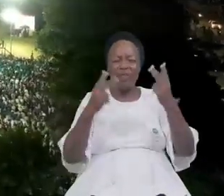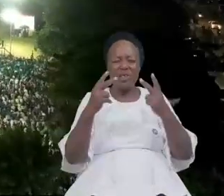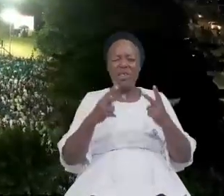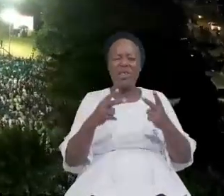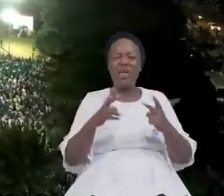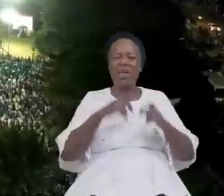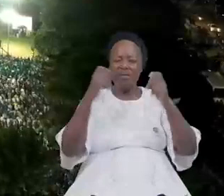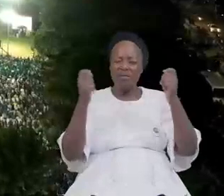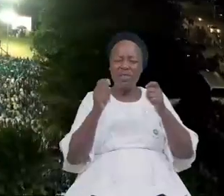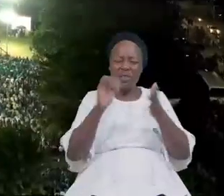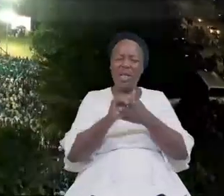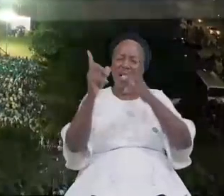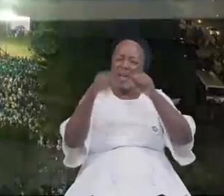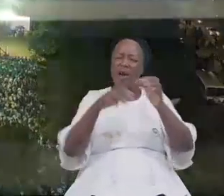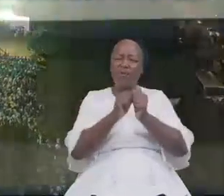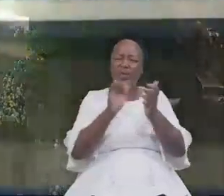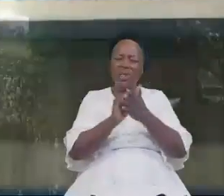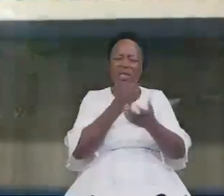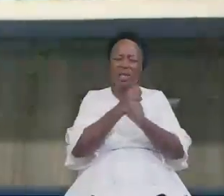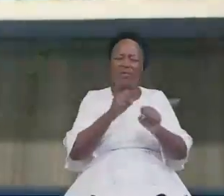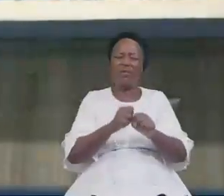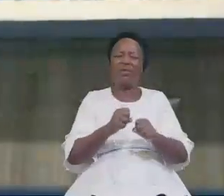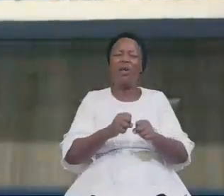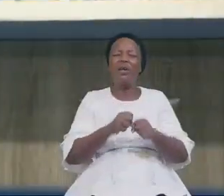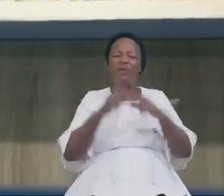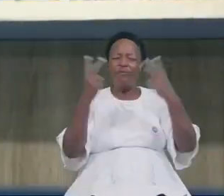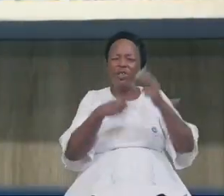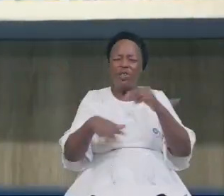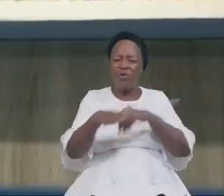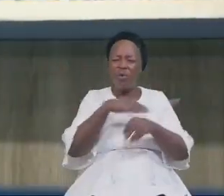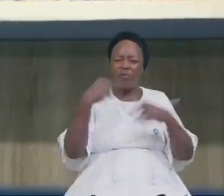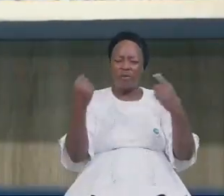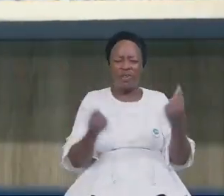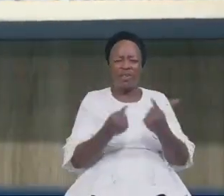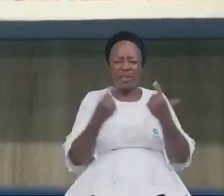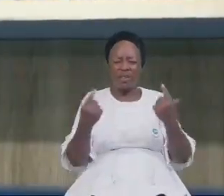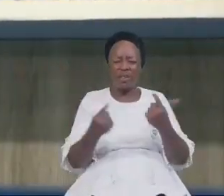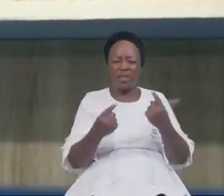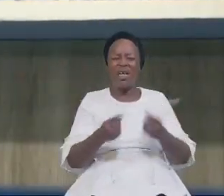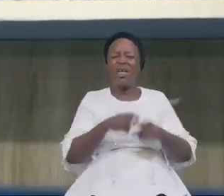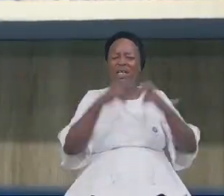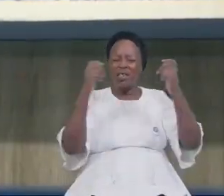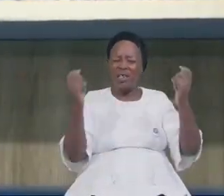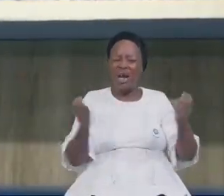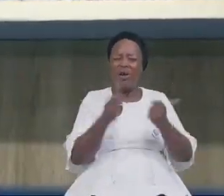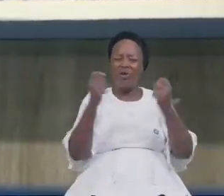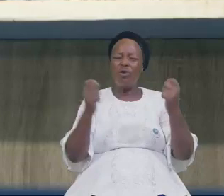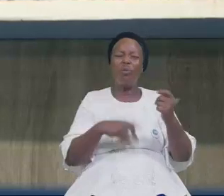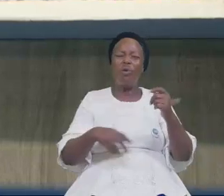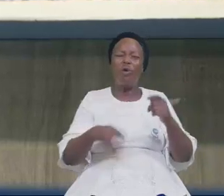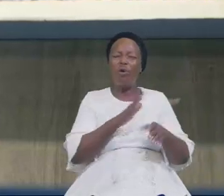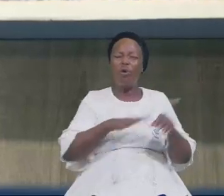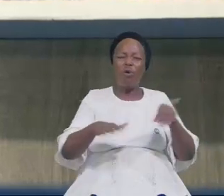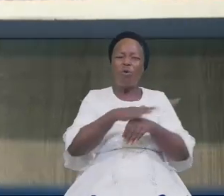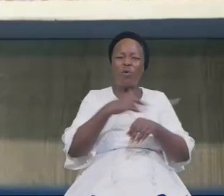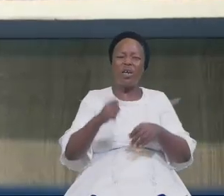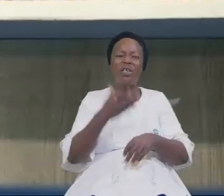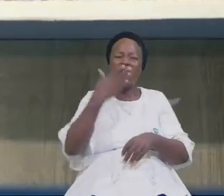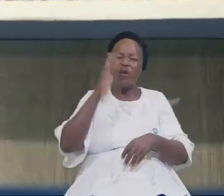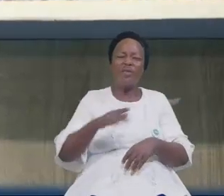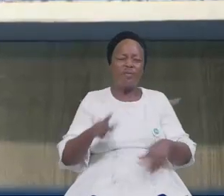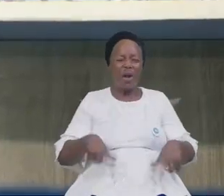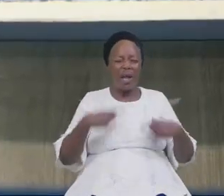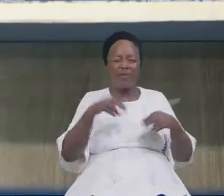comes with that salvation, victory over sin, triumph over the evil life of the